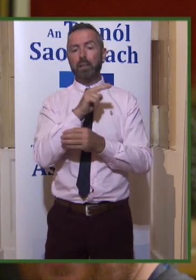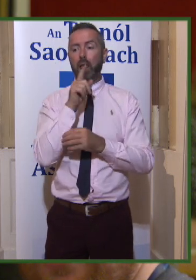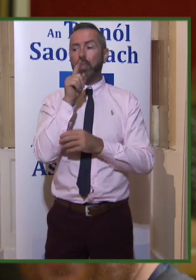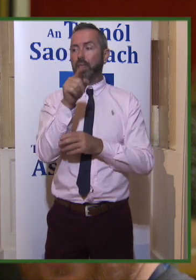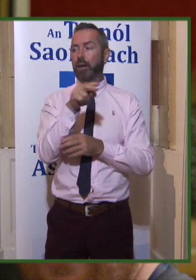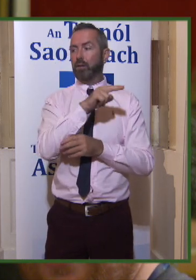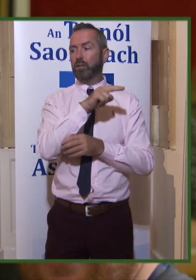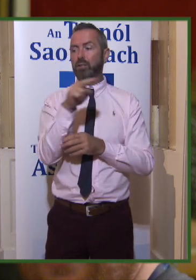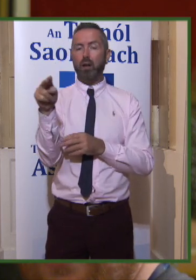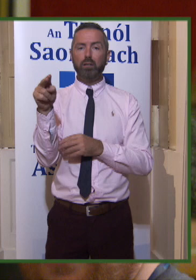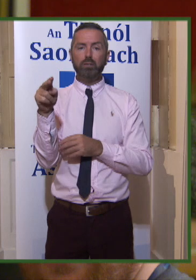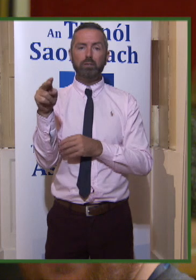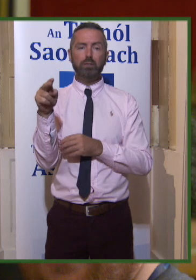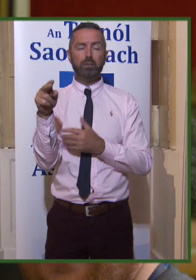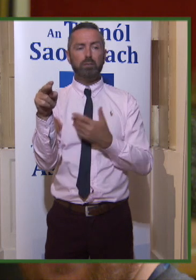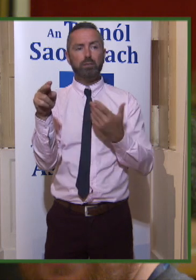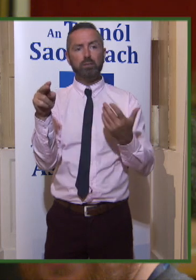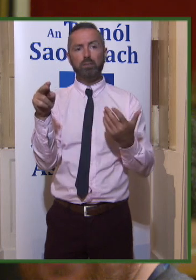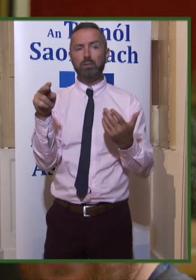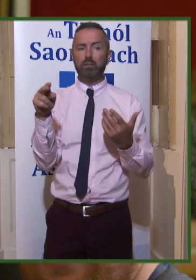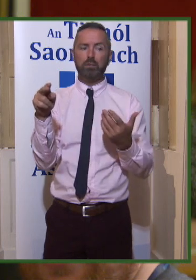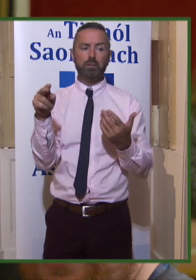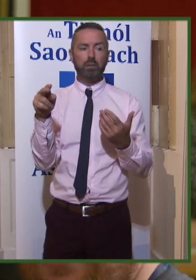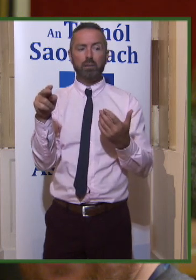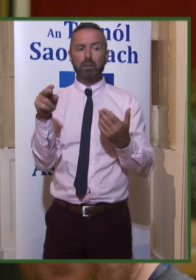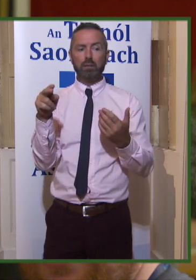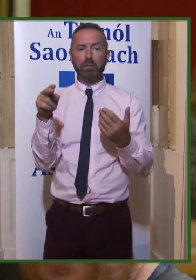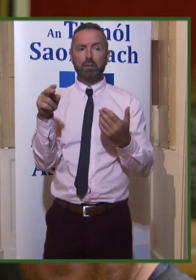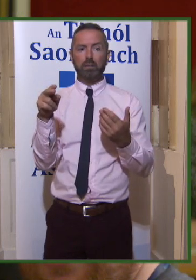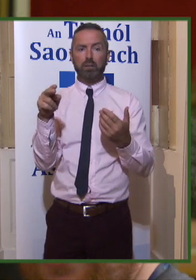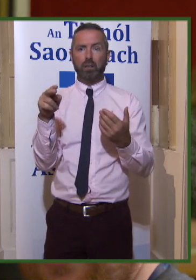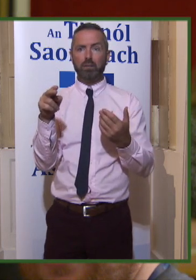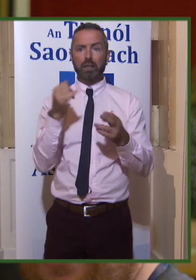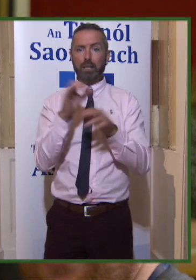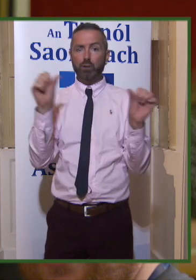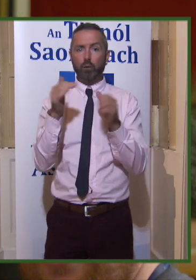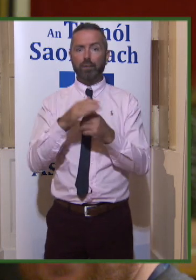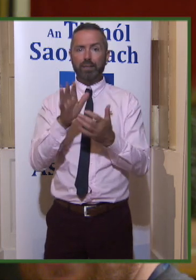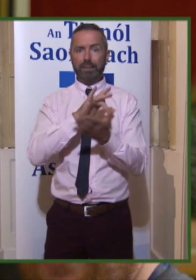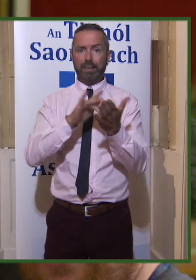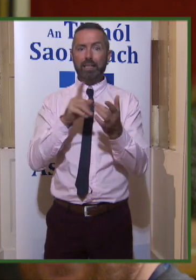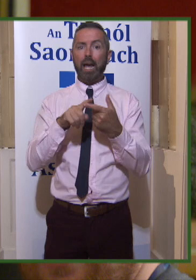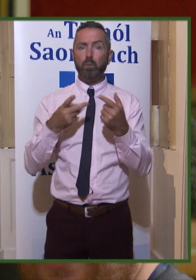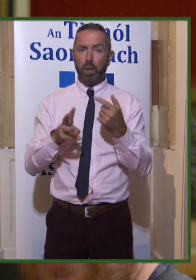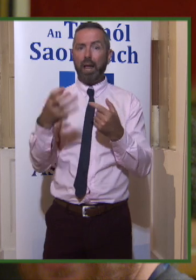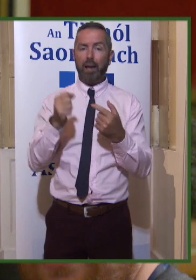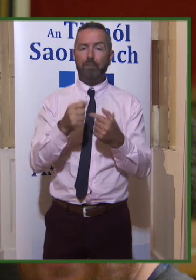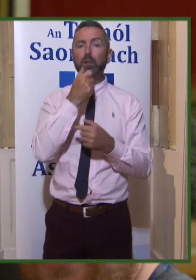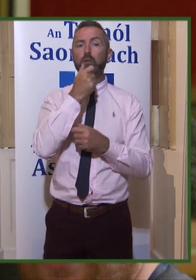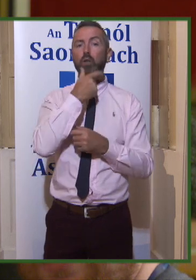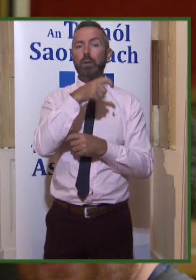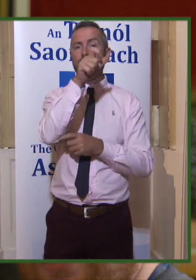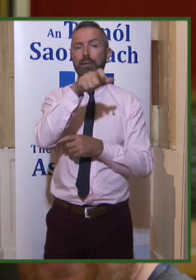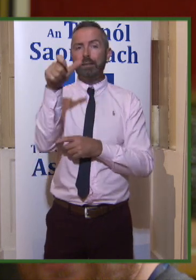not the only one in charge of the city, and we will have citizens' assembly, Dublin City and